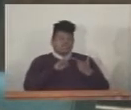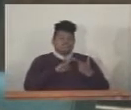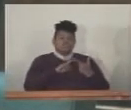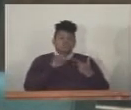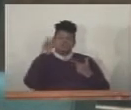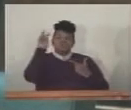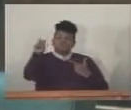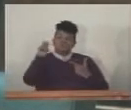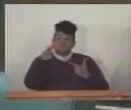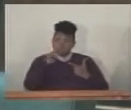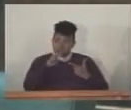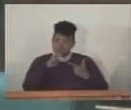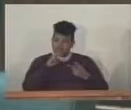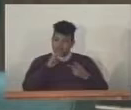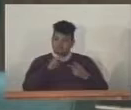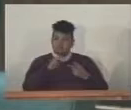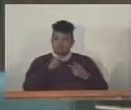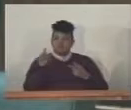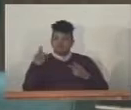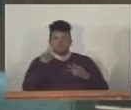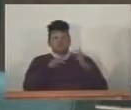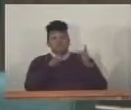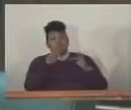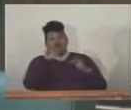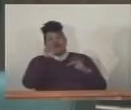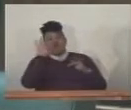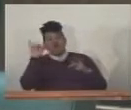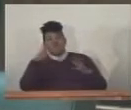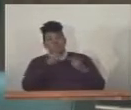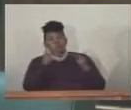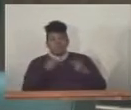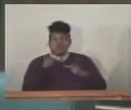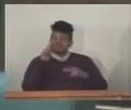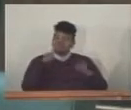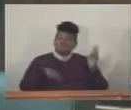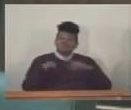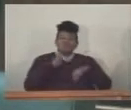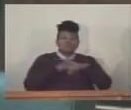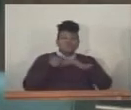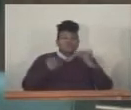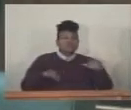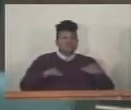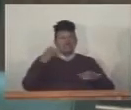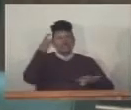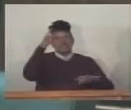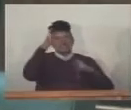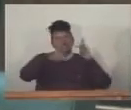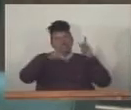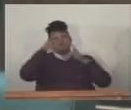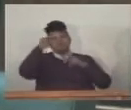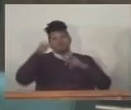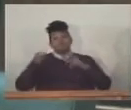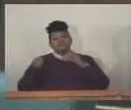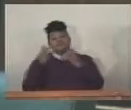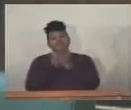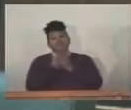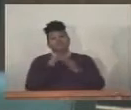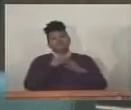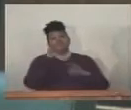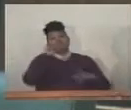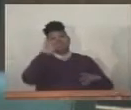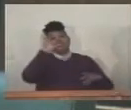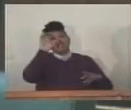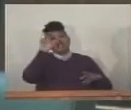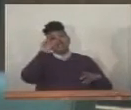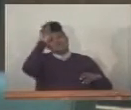visits to persons on curfew orders, etc. 18 persons were detained in St. Catherine North and